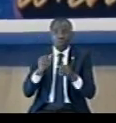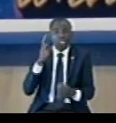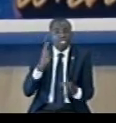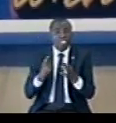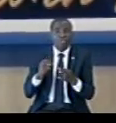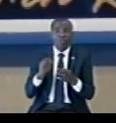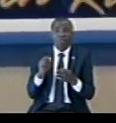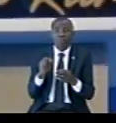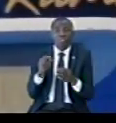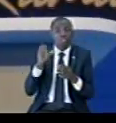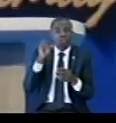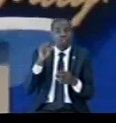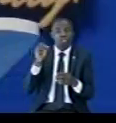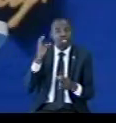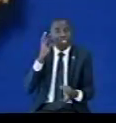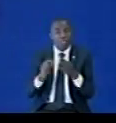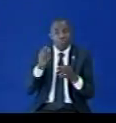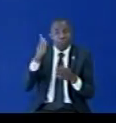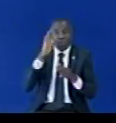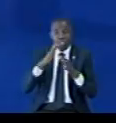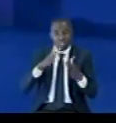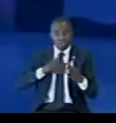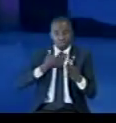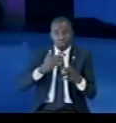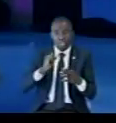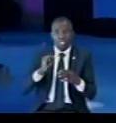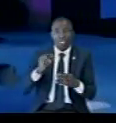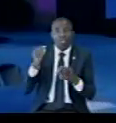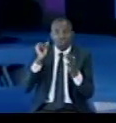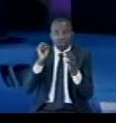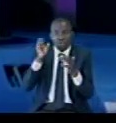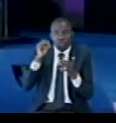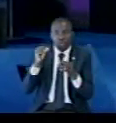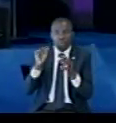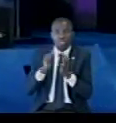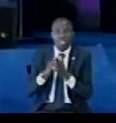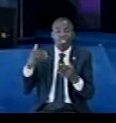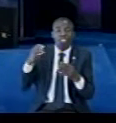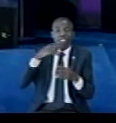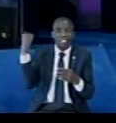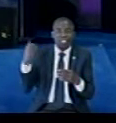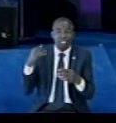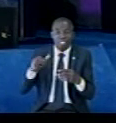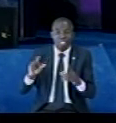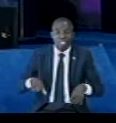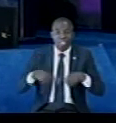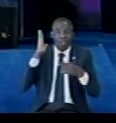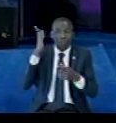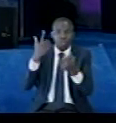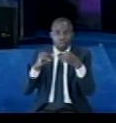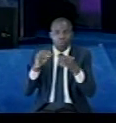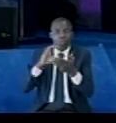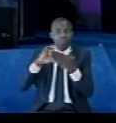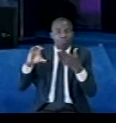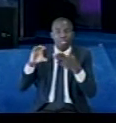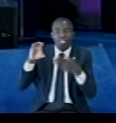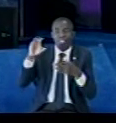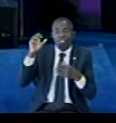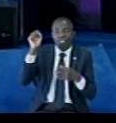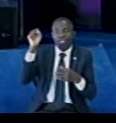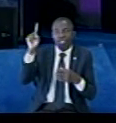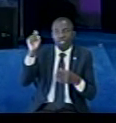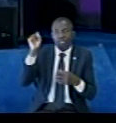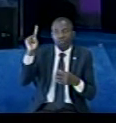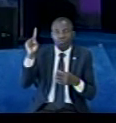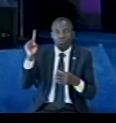do so that new life, eternal life will come? And look at verse 11. It says,